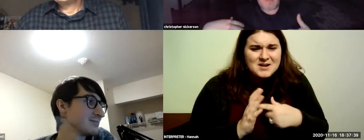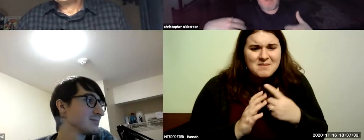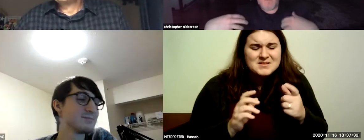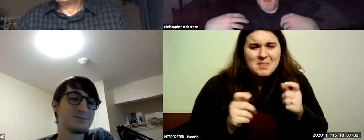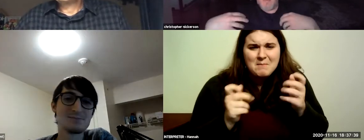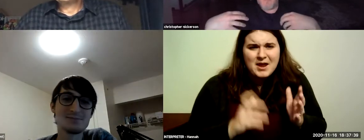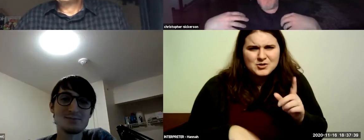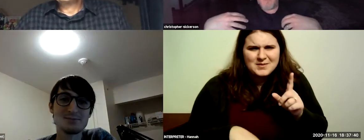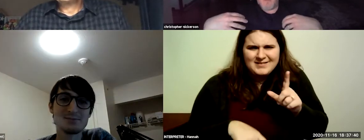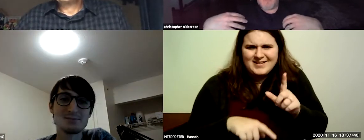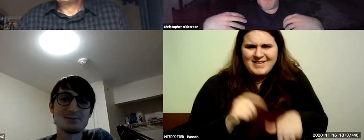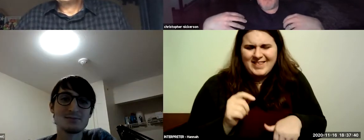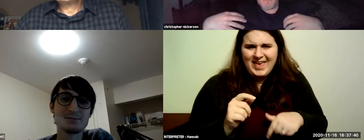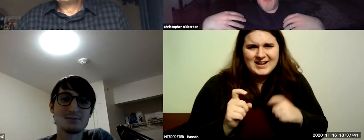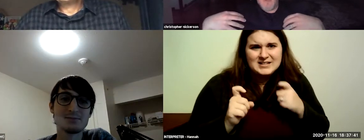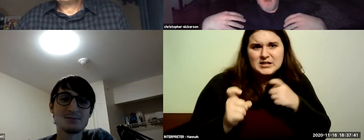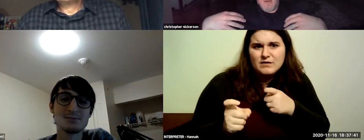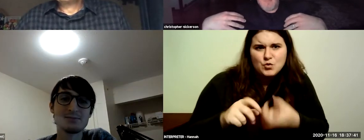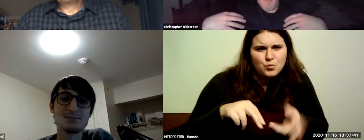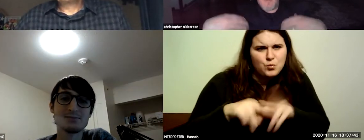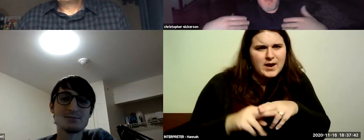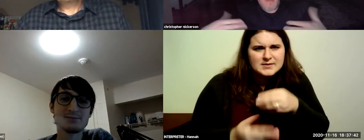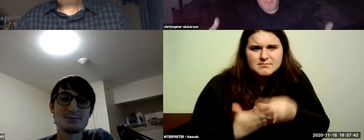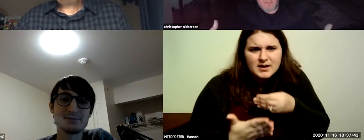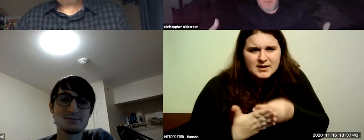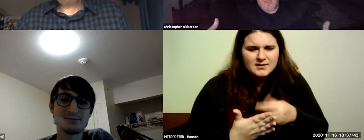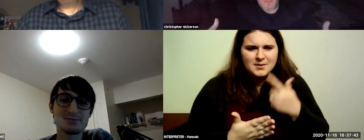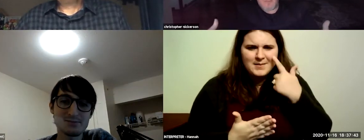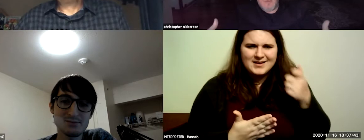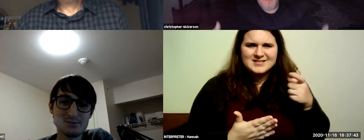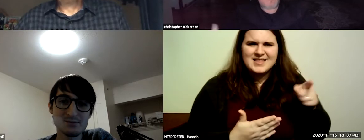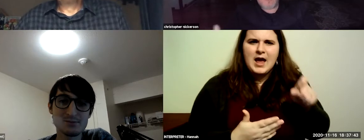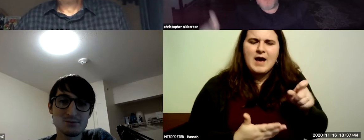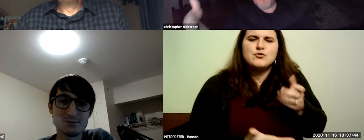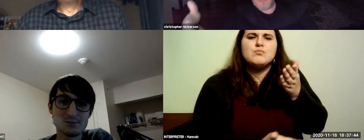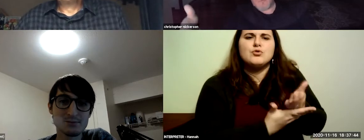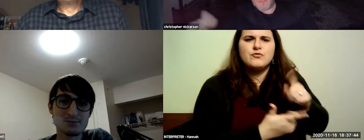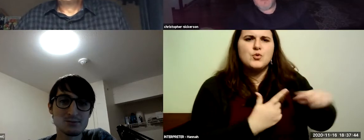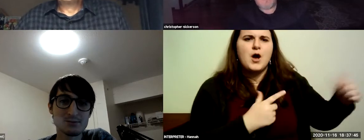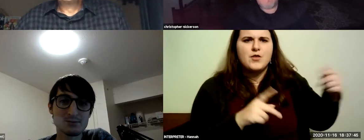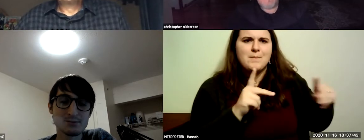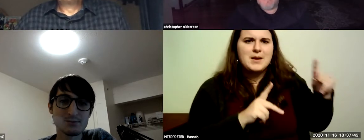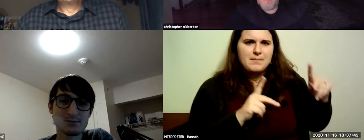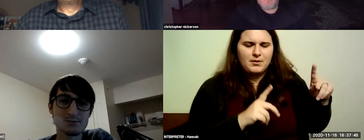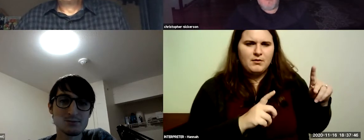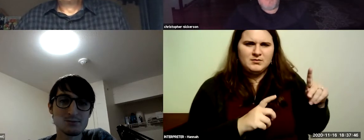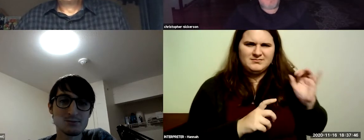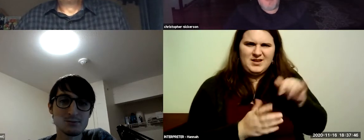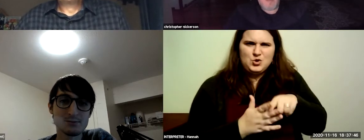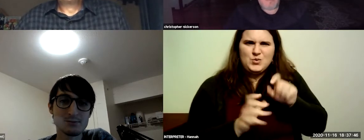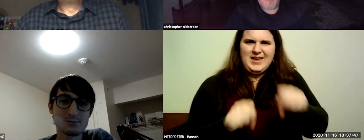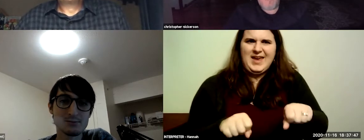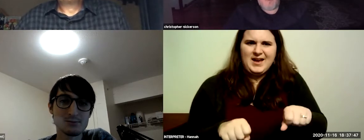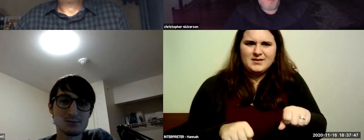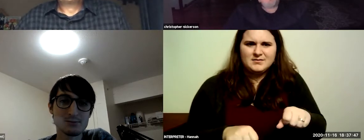raise because they don't have the ability to make the justification. They're just like, oh, this kid's really good. And they're like, yeah, I don't care. We're